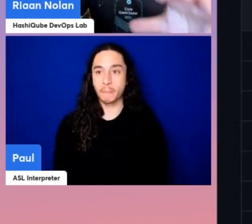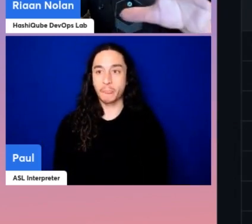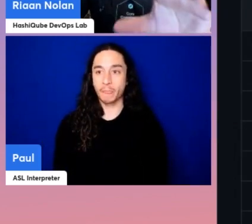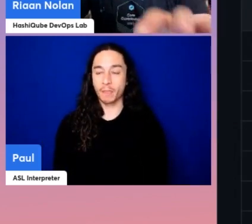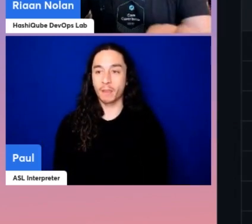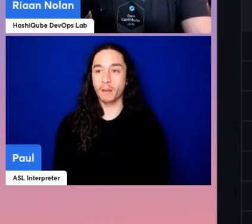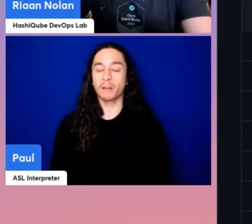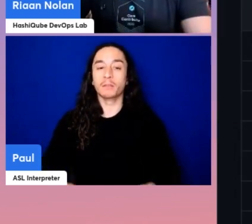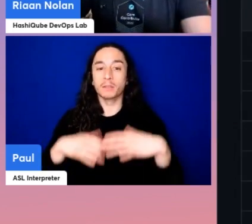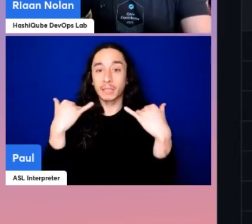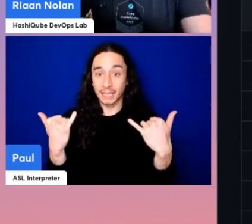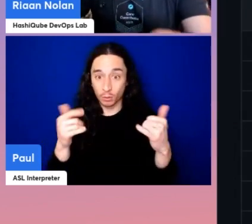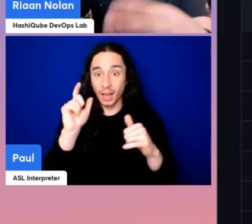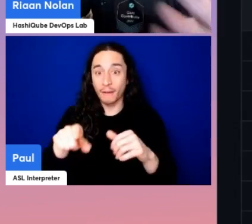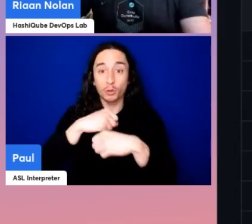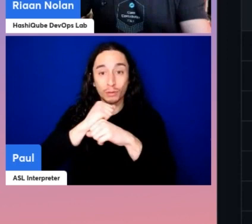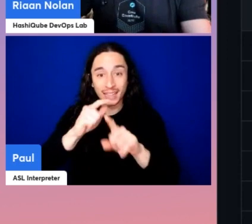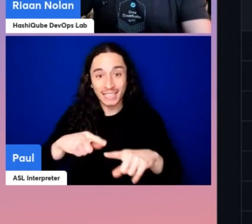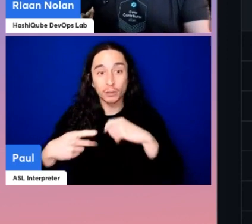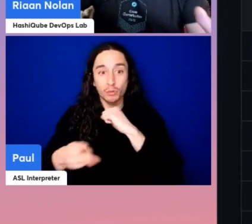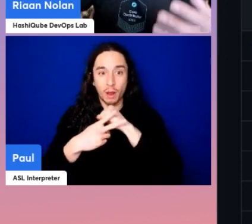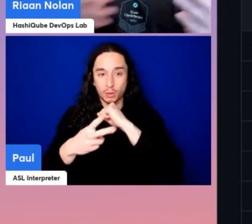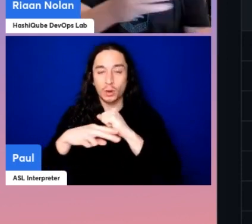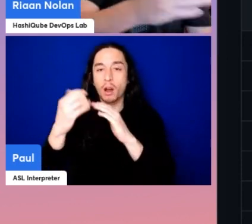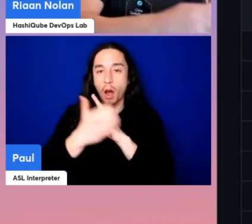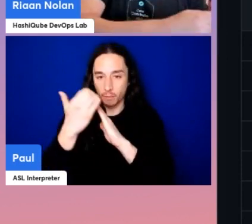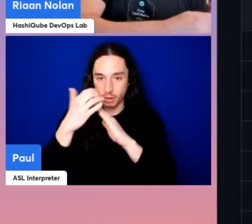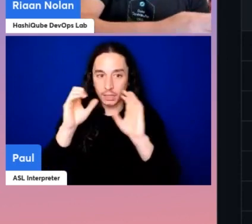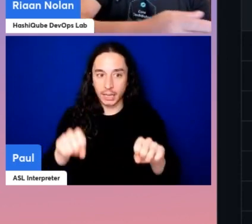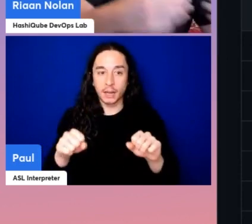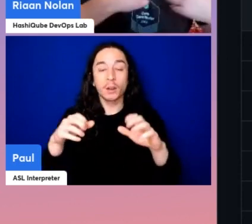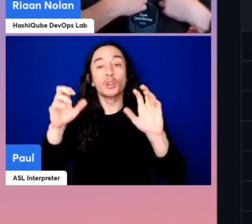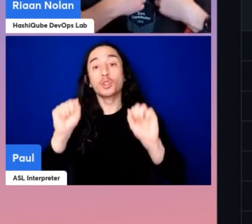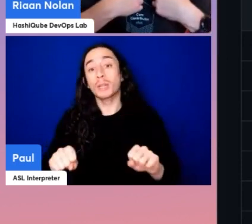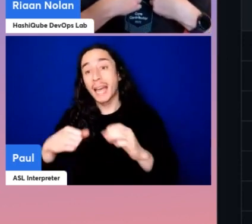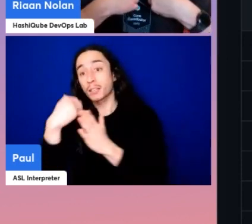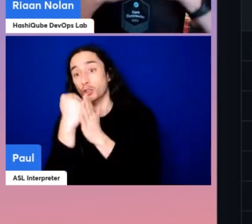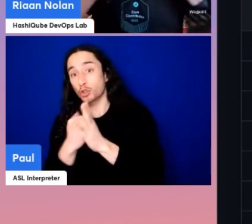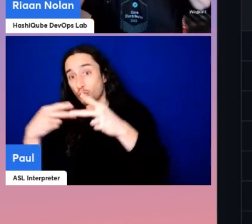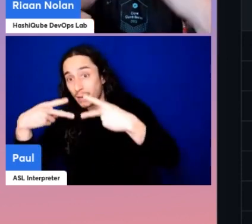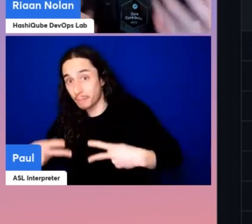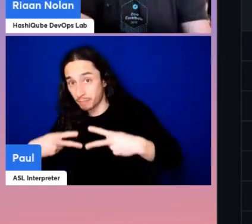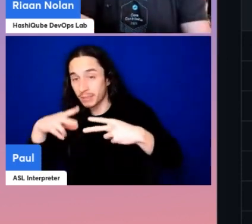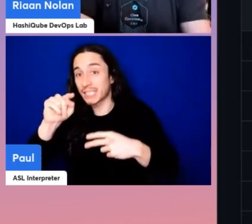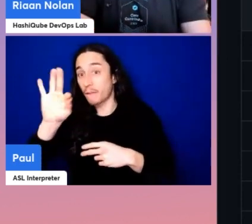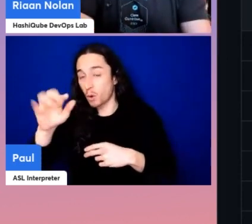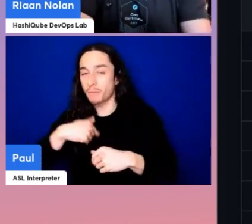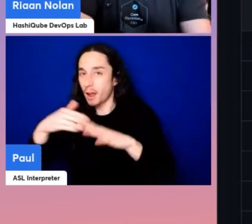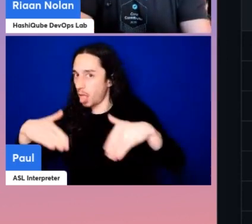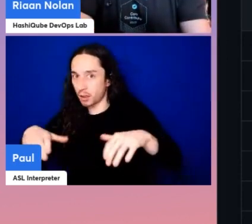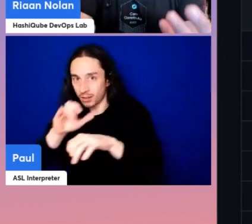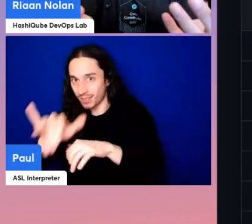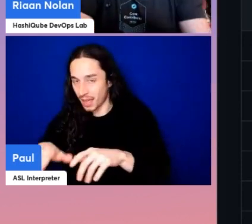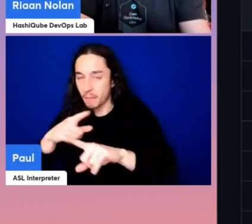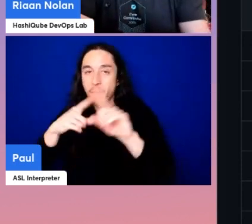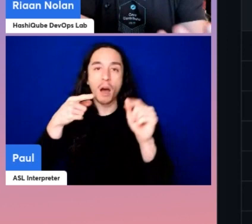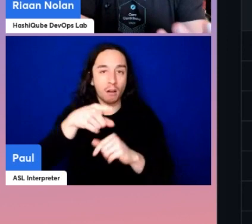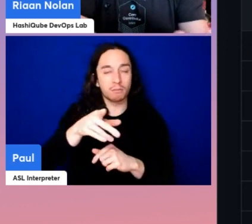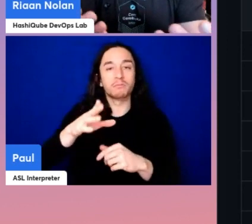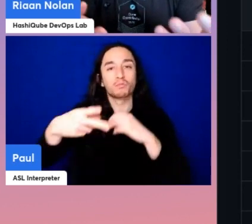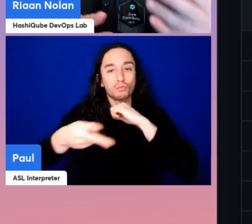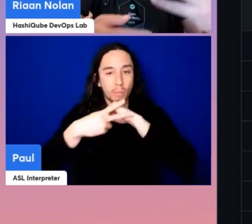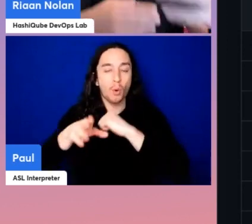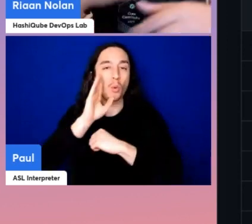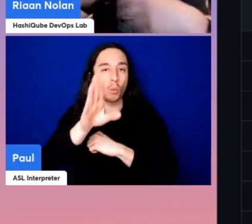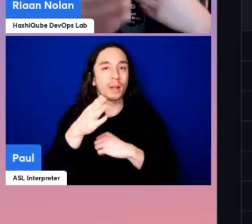Now, you have to create this repository automatically. You can script this in Terraform. I've not done this, but this repository